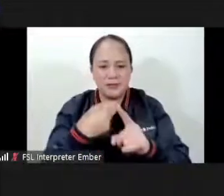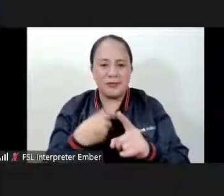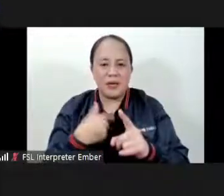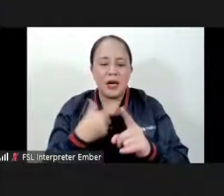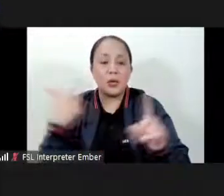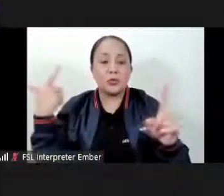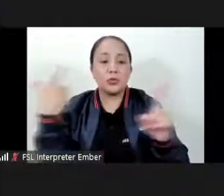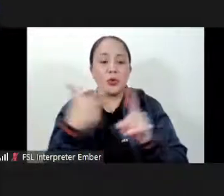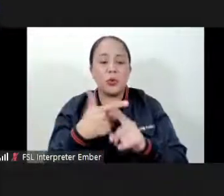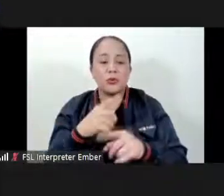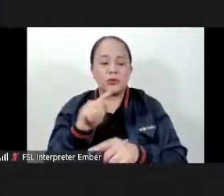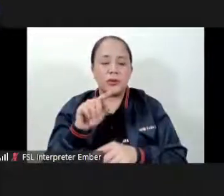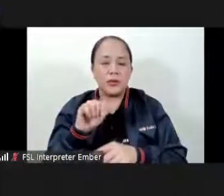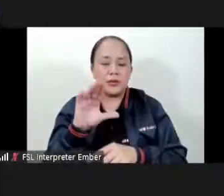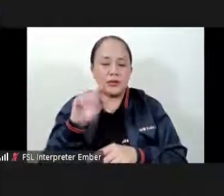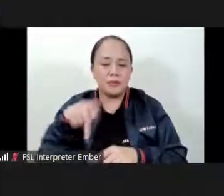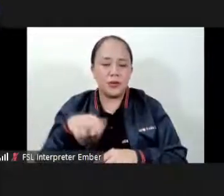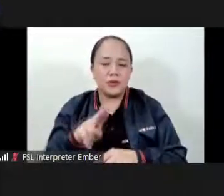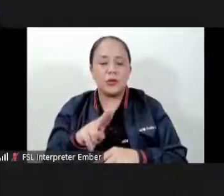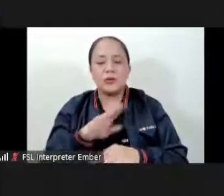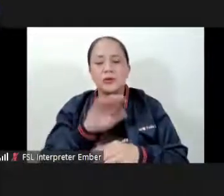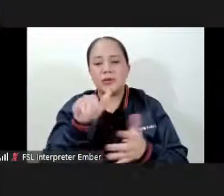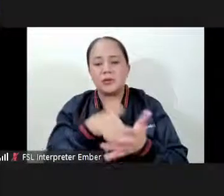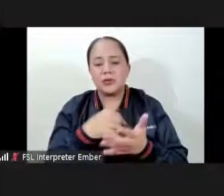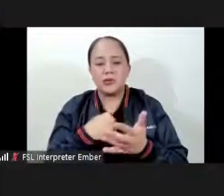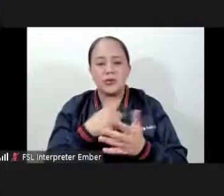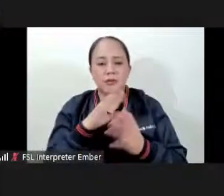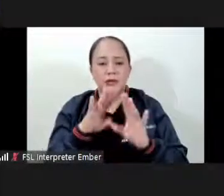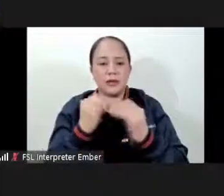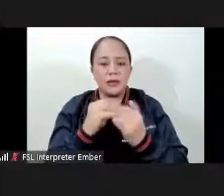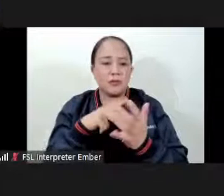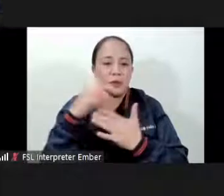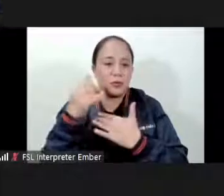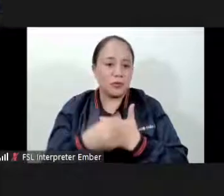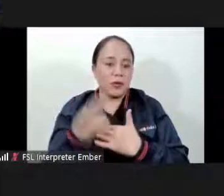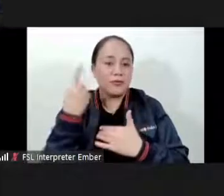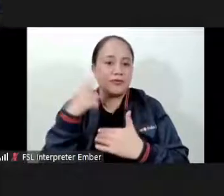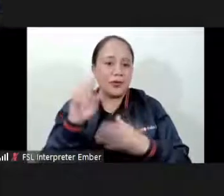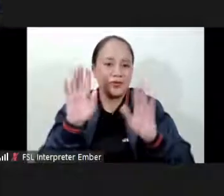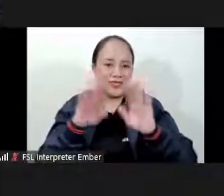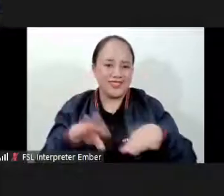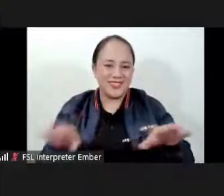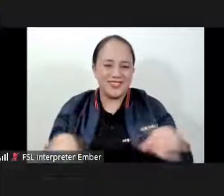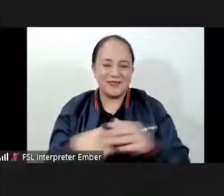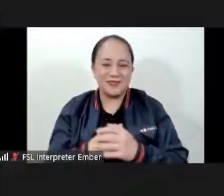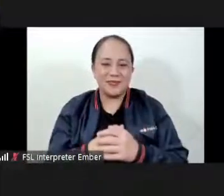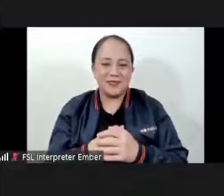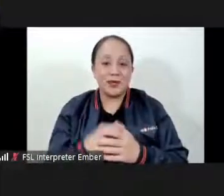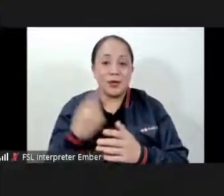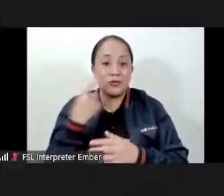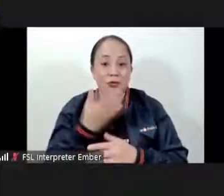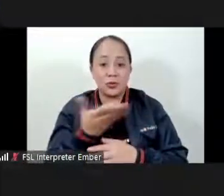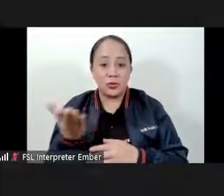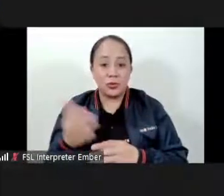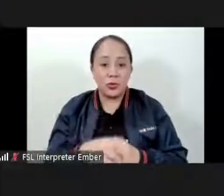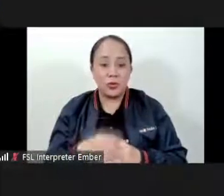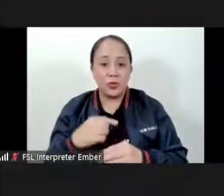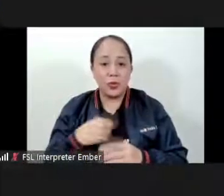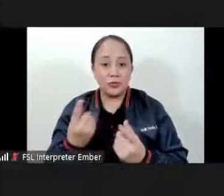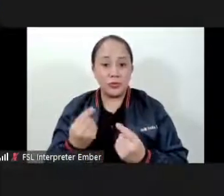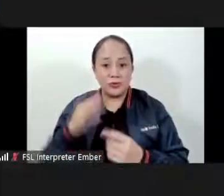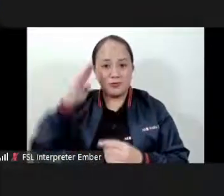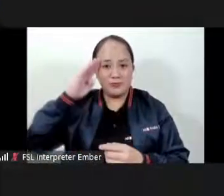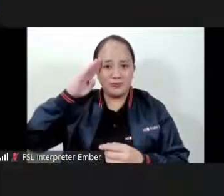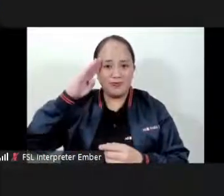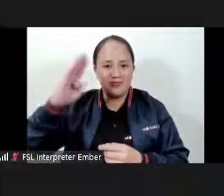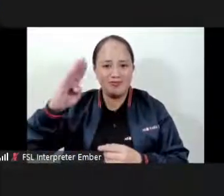nilalayo ng Tele-CPU Center sa Barangay Project para po sa mga kabataan. Para po sa inyo, itong saludo ko po.